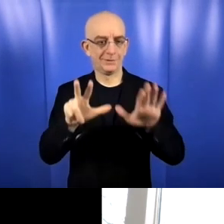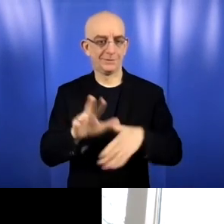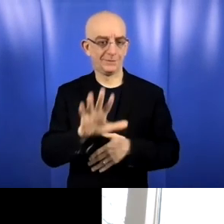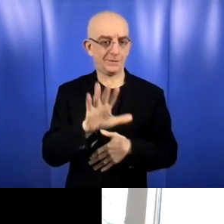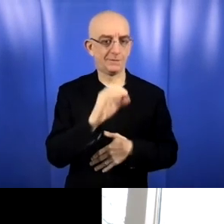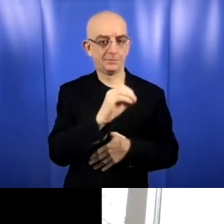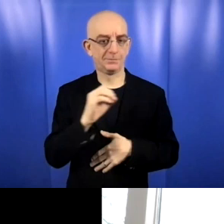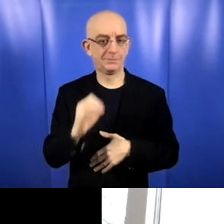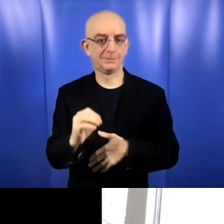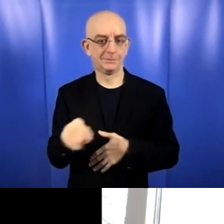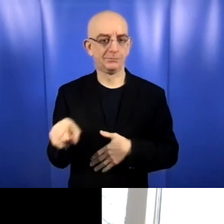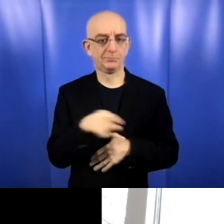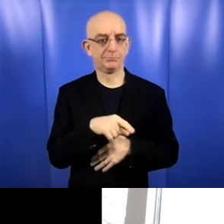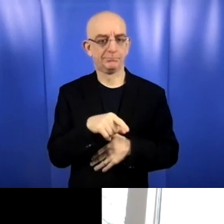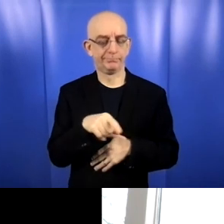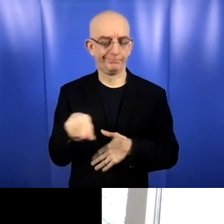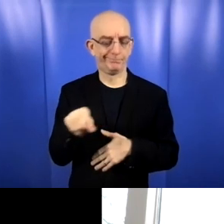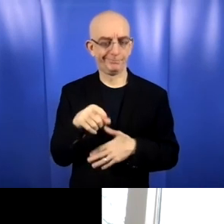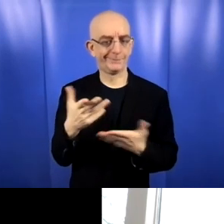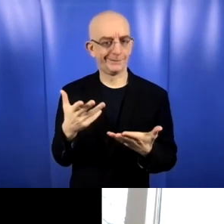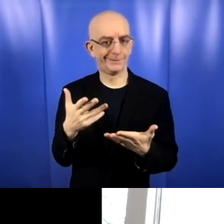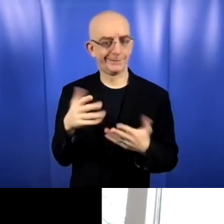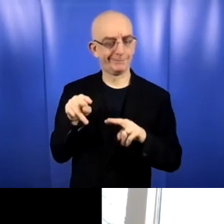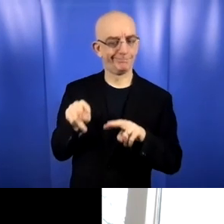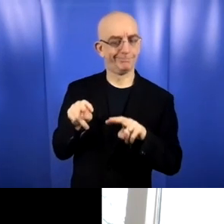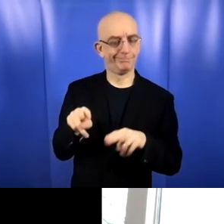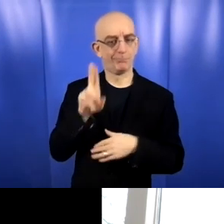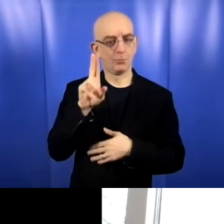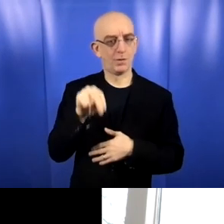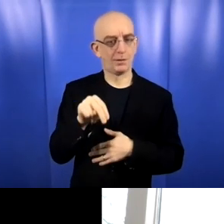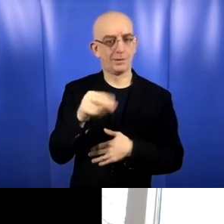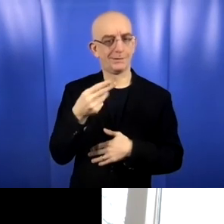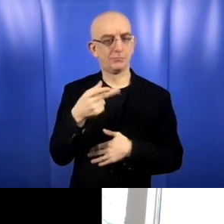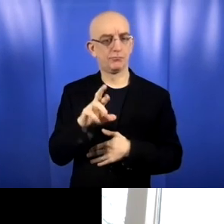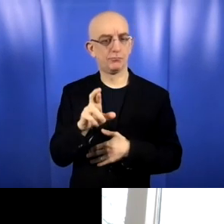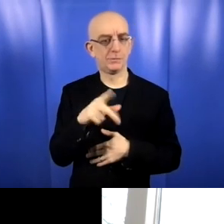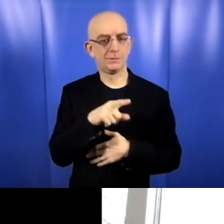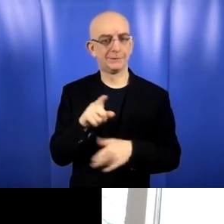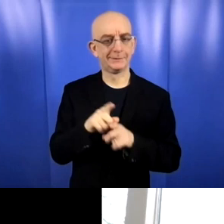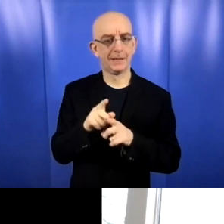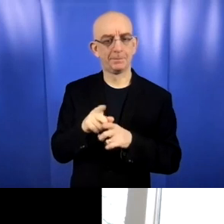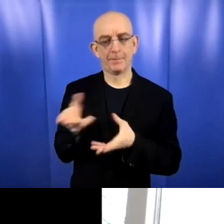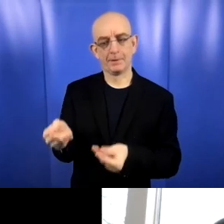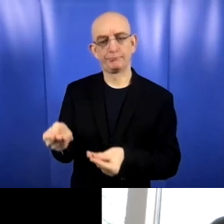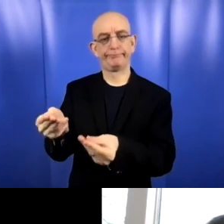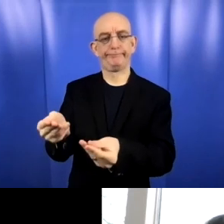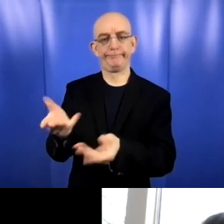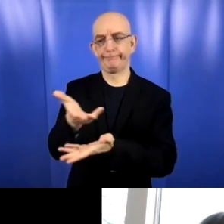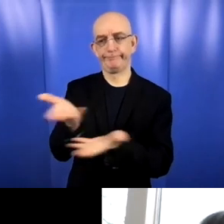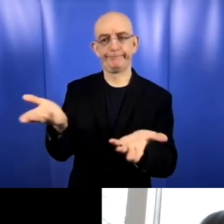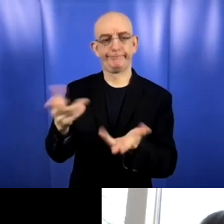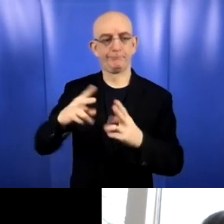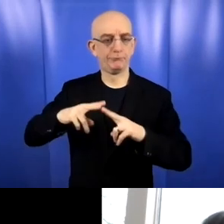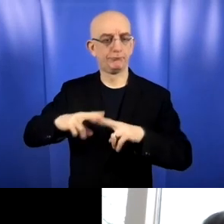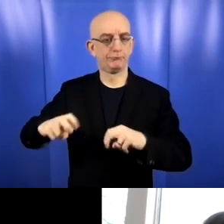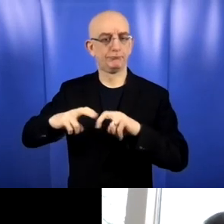the global north. We have to move to a position where the voice of the refugee and